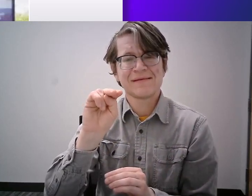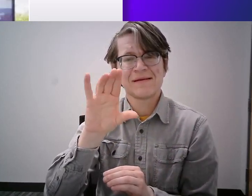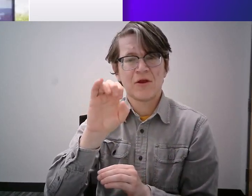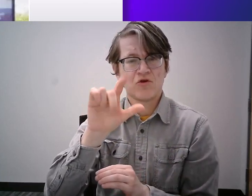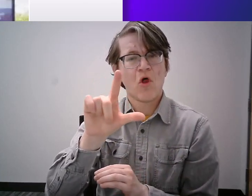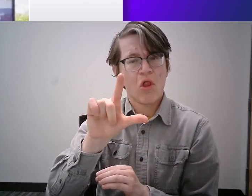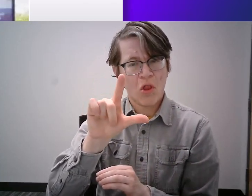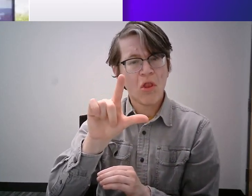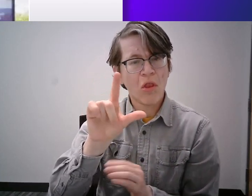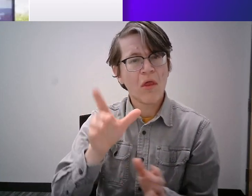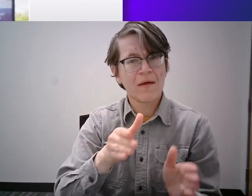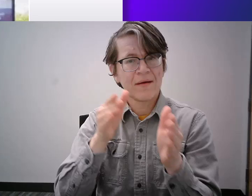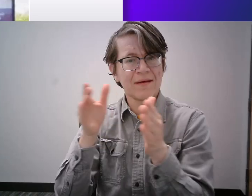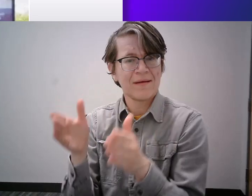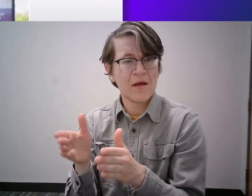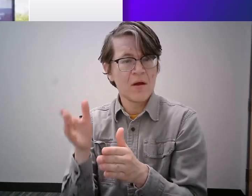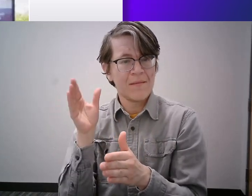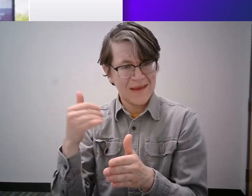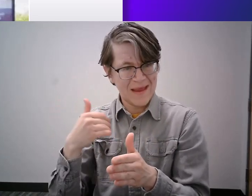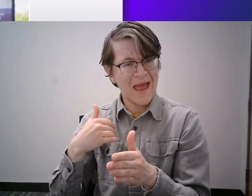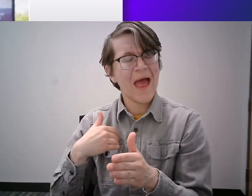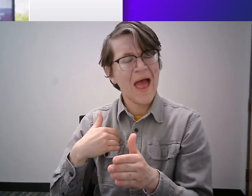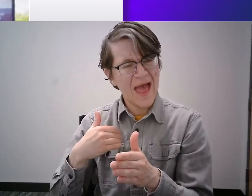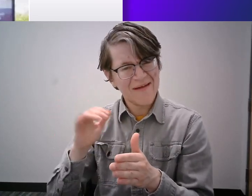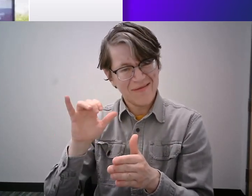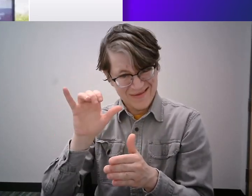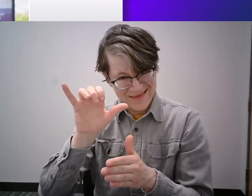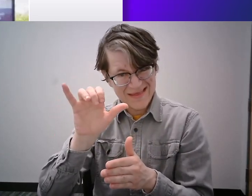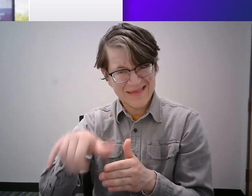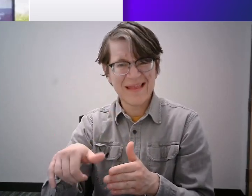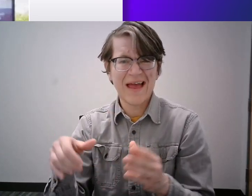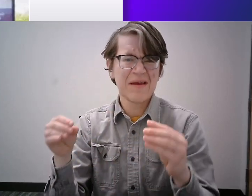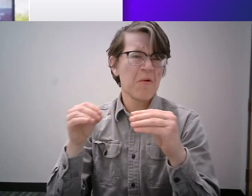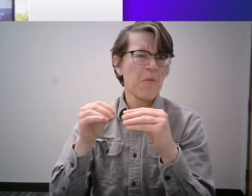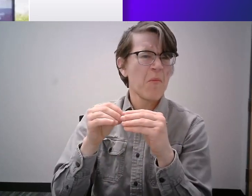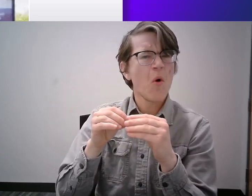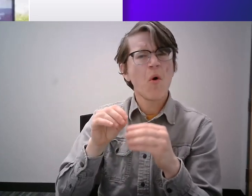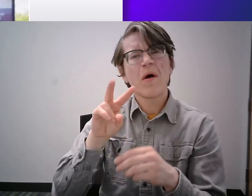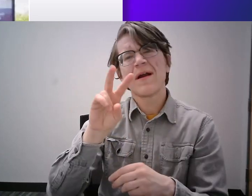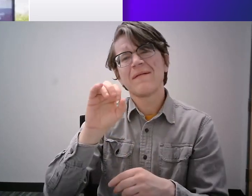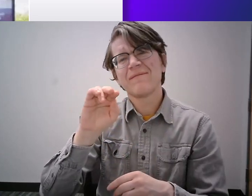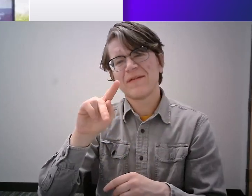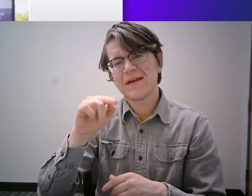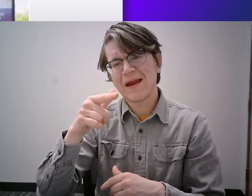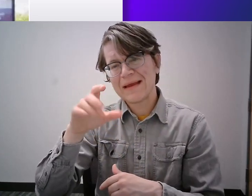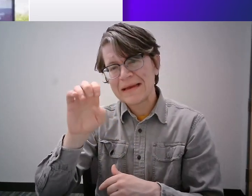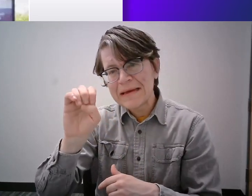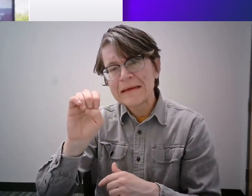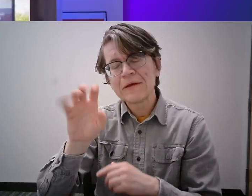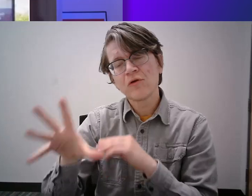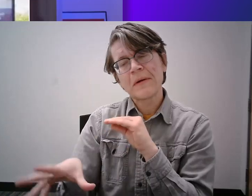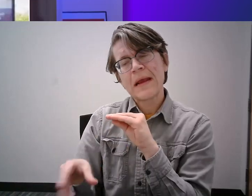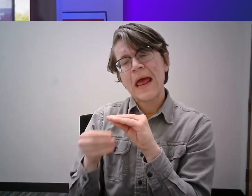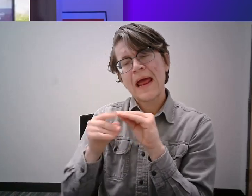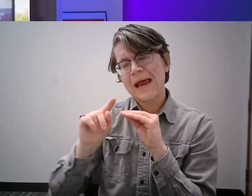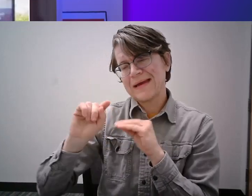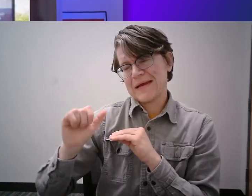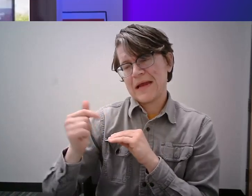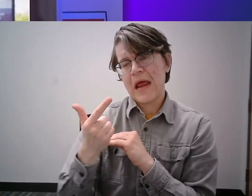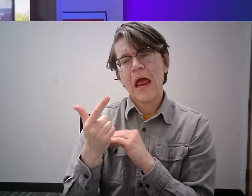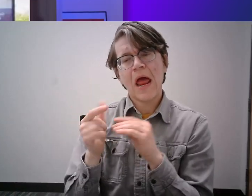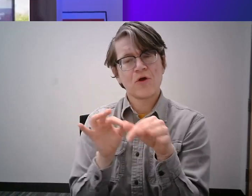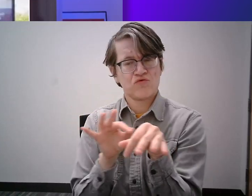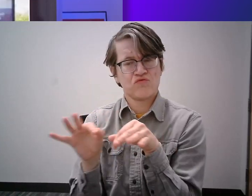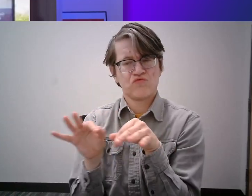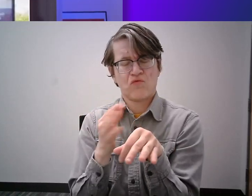it's an inline style, rough or vintage, you can add any tag to it that describes it better. Makes it so much easier